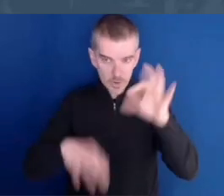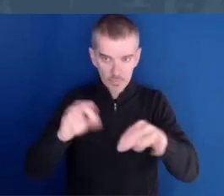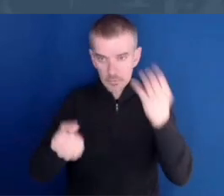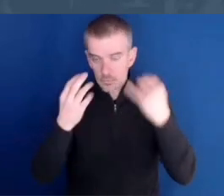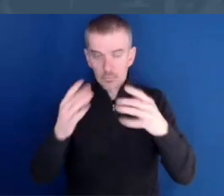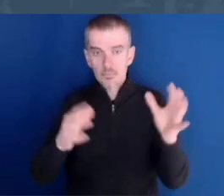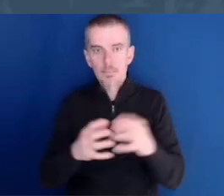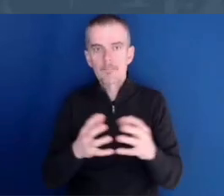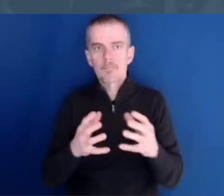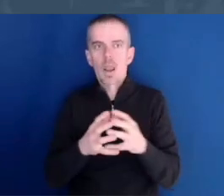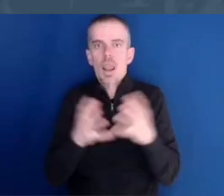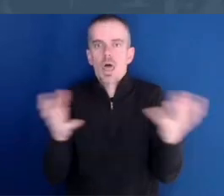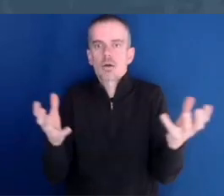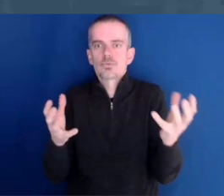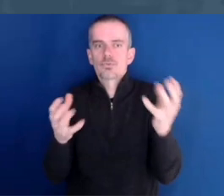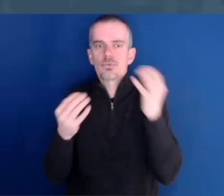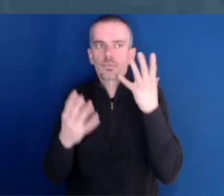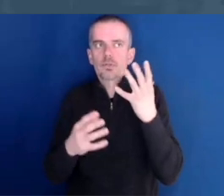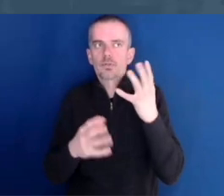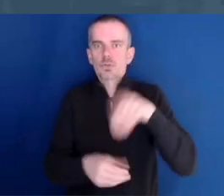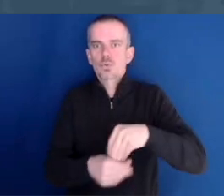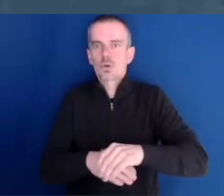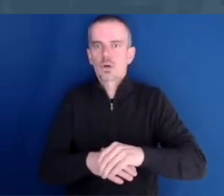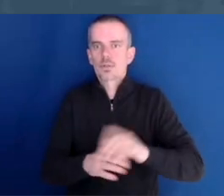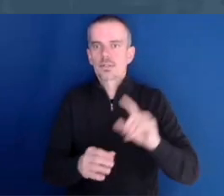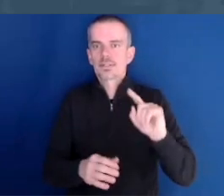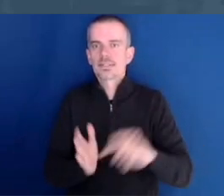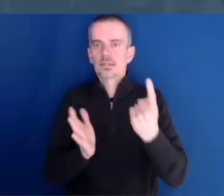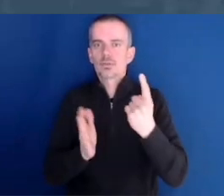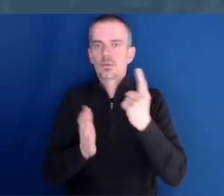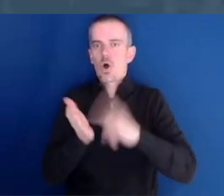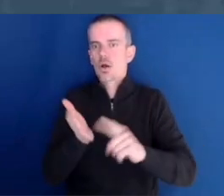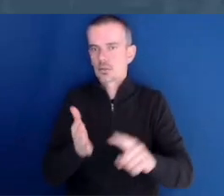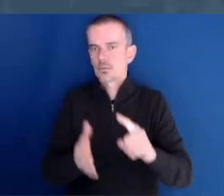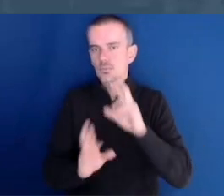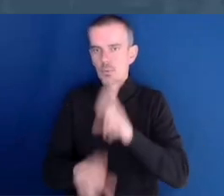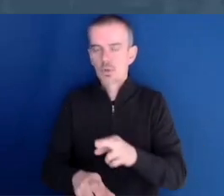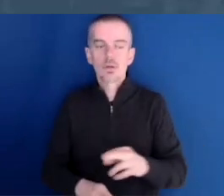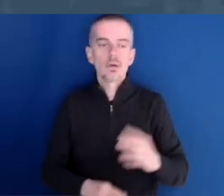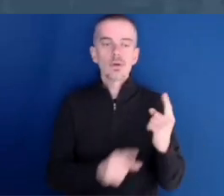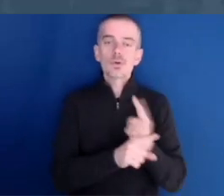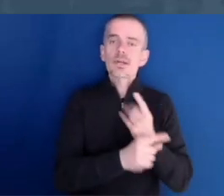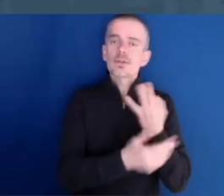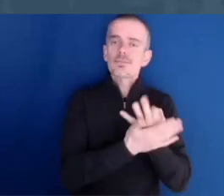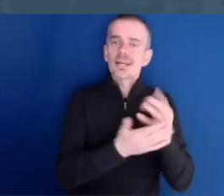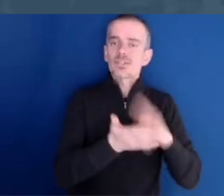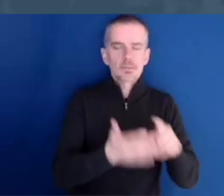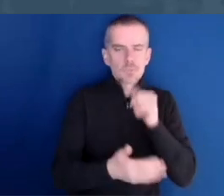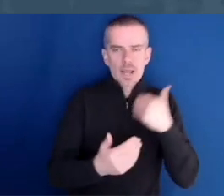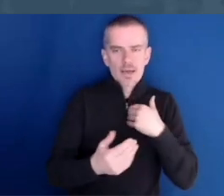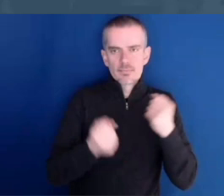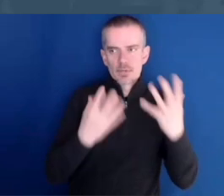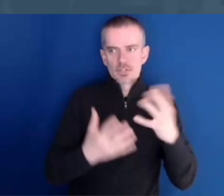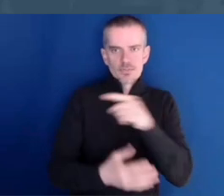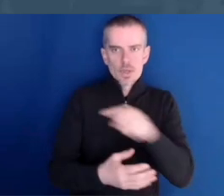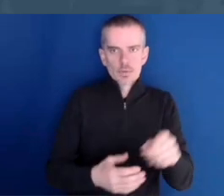that has to be included on the single audit report that you normally wouldn't see in a standard financial audit. Remember, the